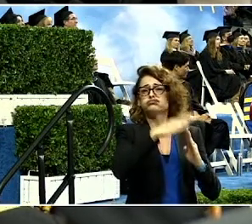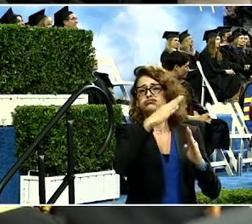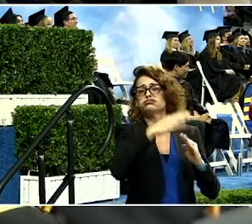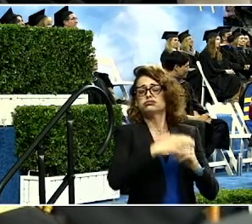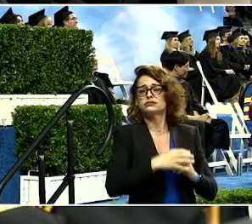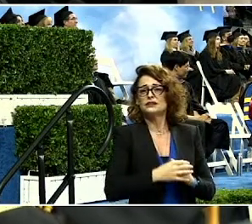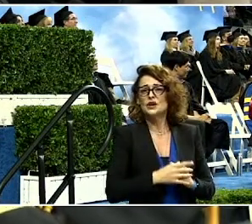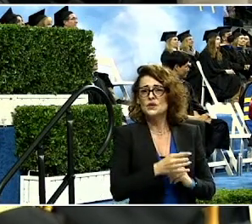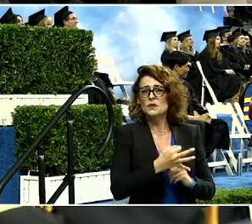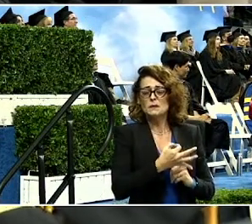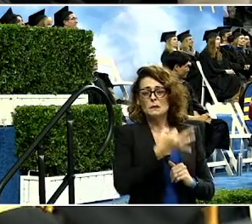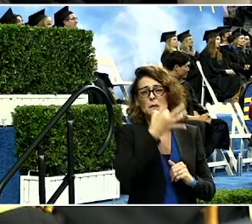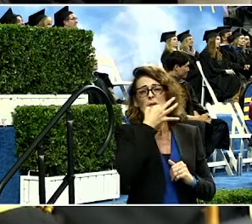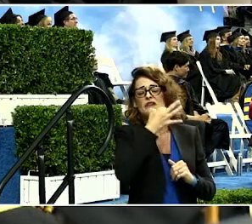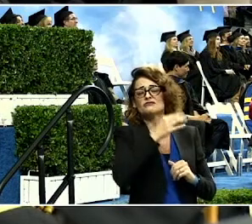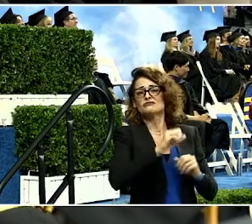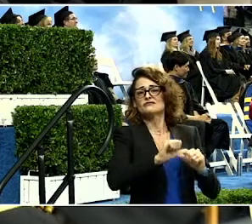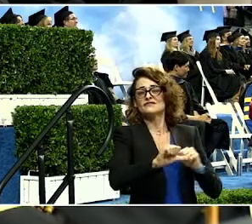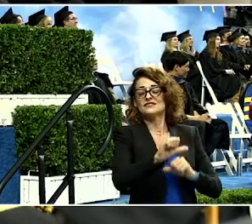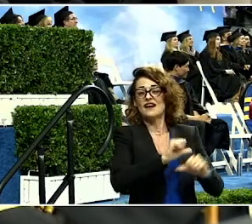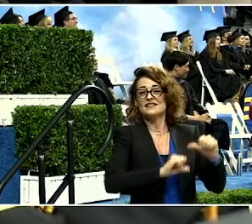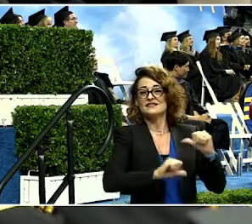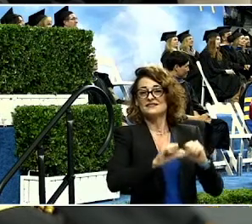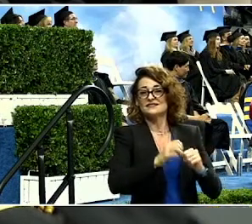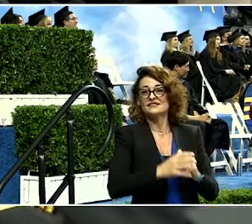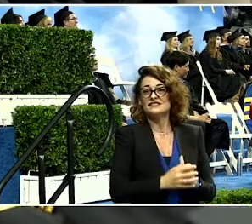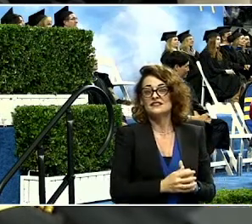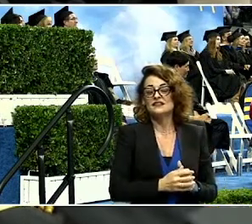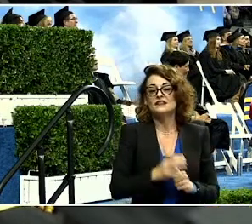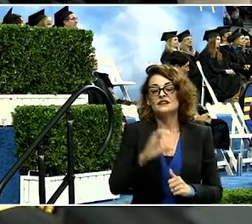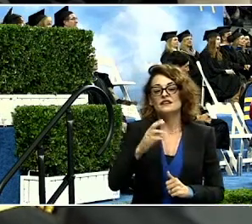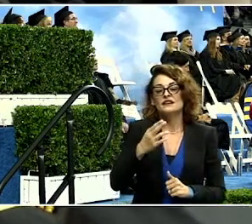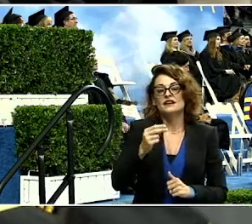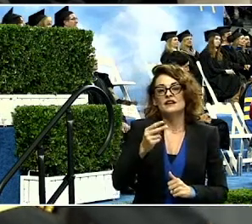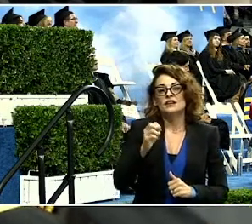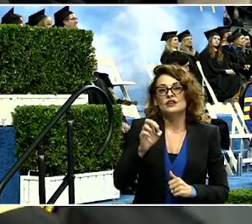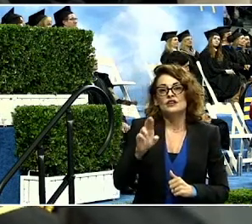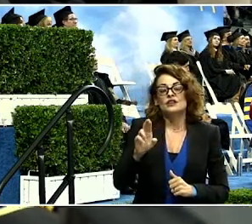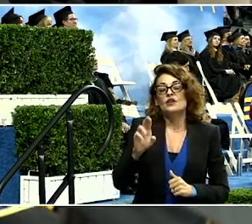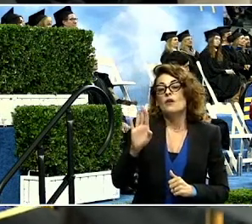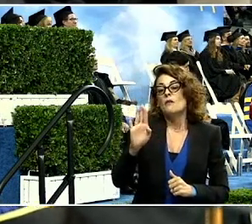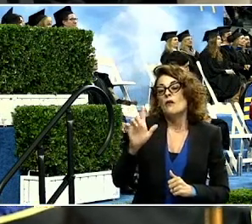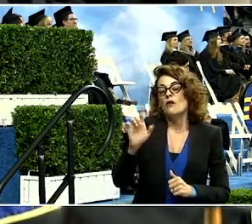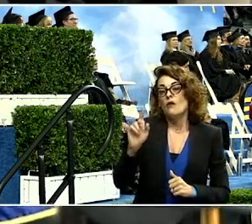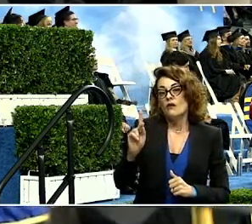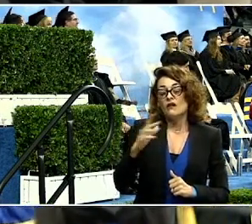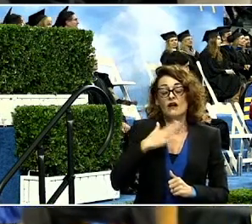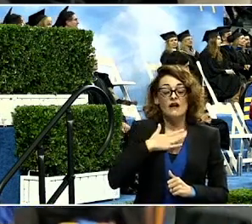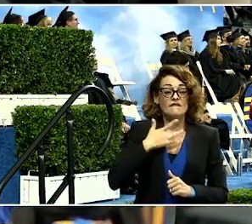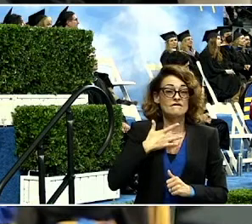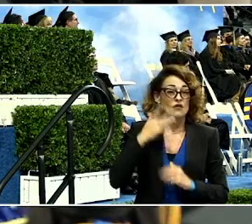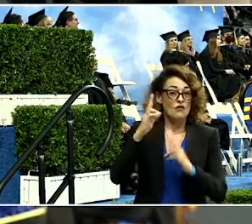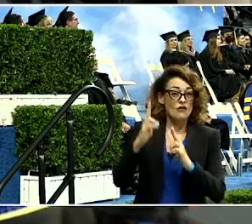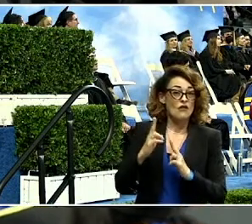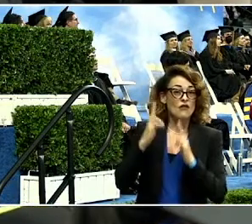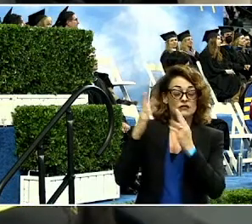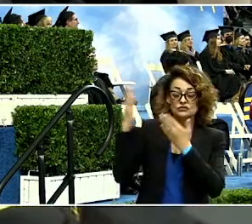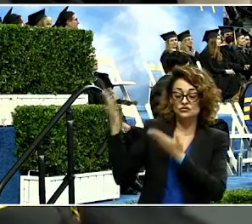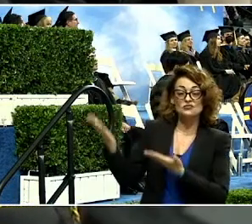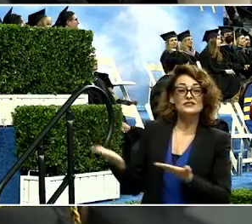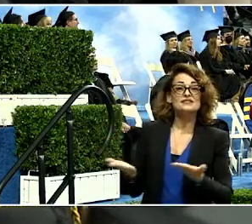have mastered the hard sciences. Chancellor Block, it is my honor to present to